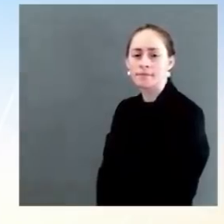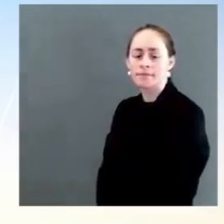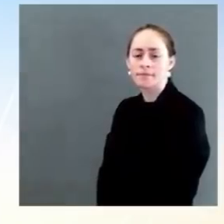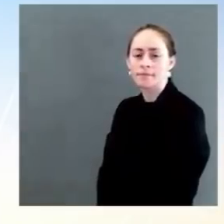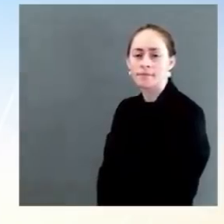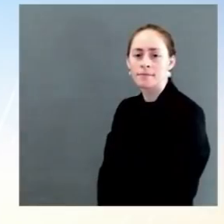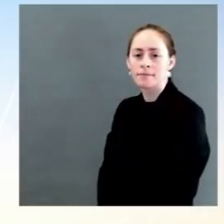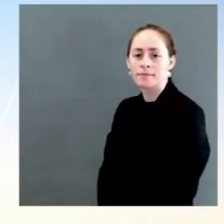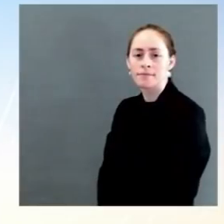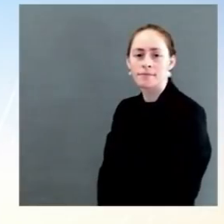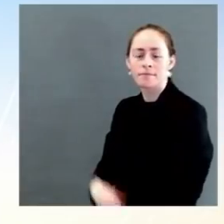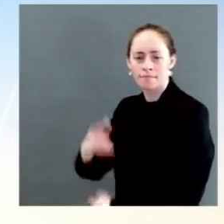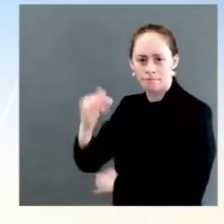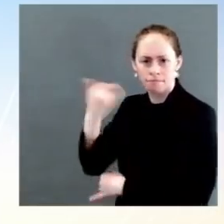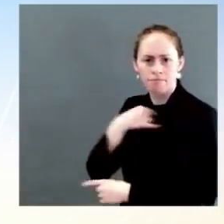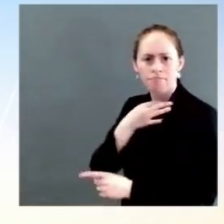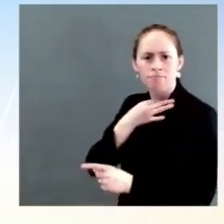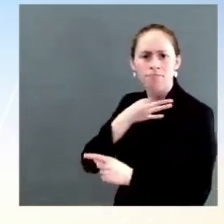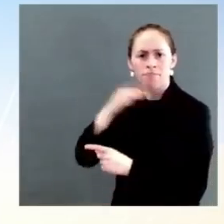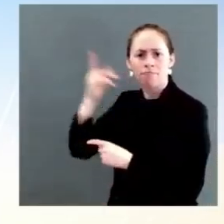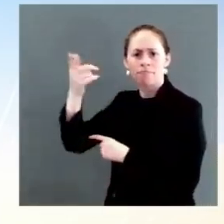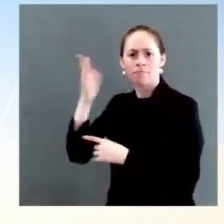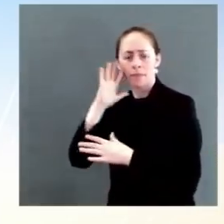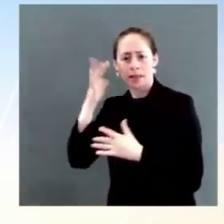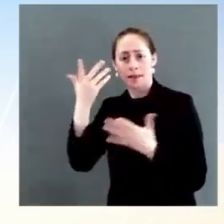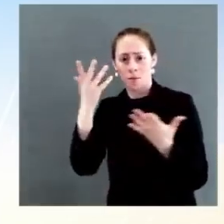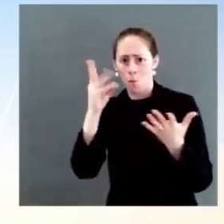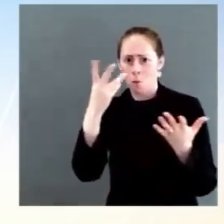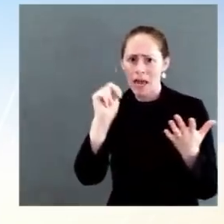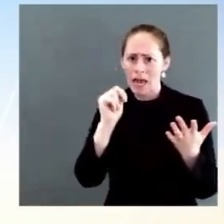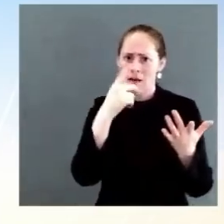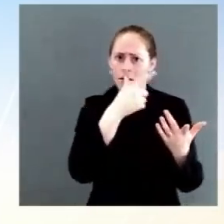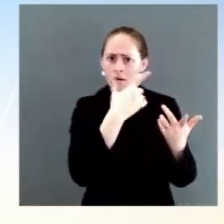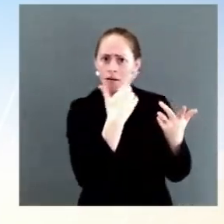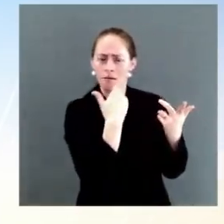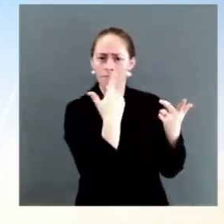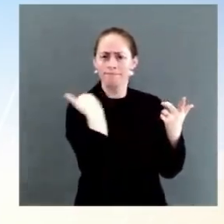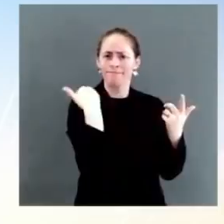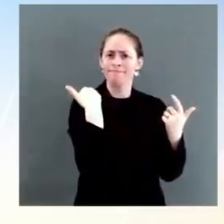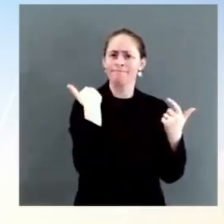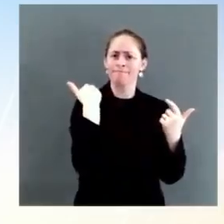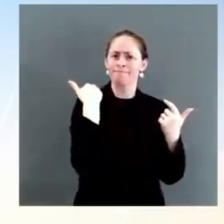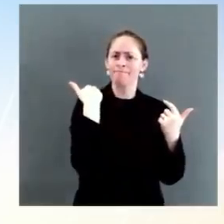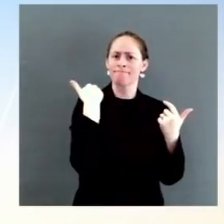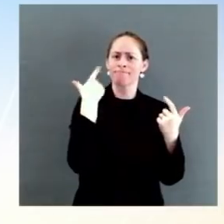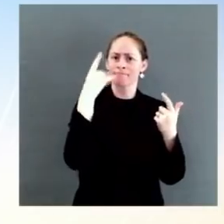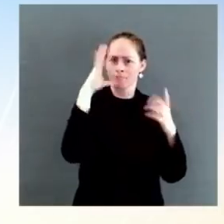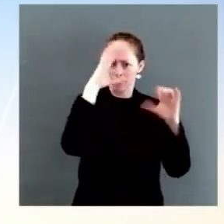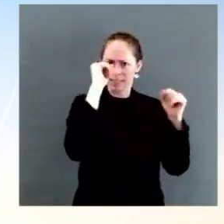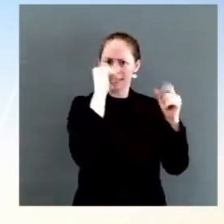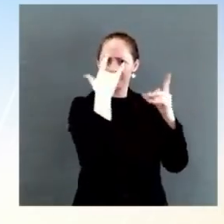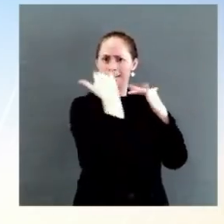that regard. We obviously continue to rely on the advice of our health and medical experts. And I would note that where